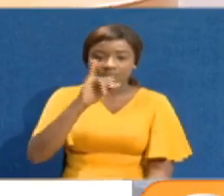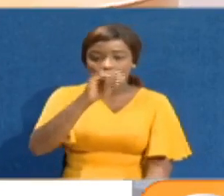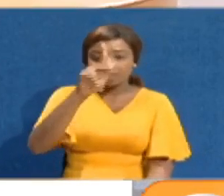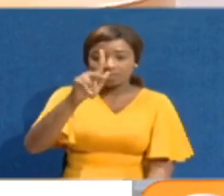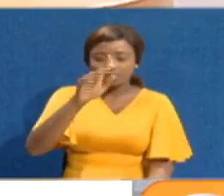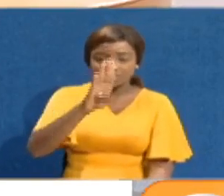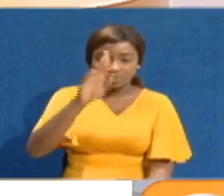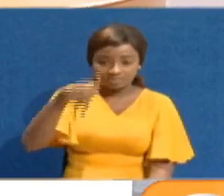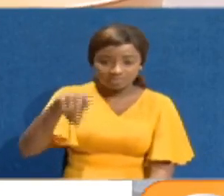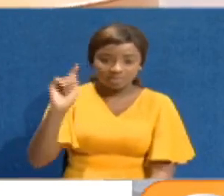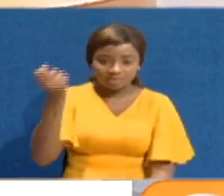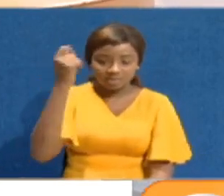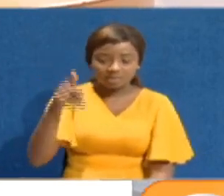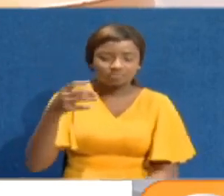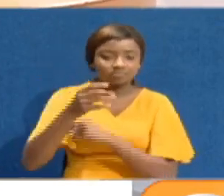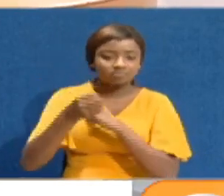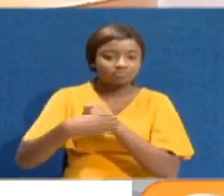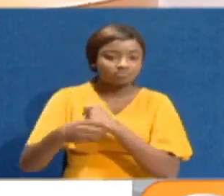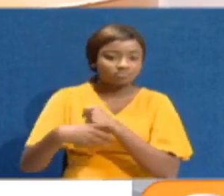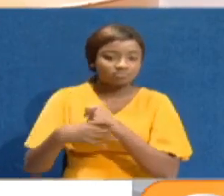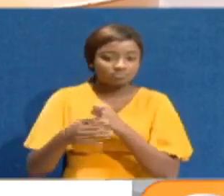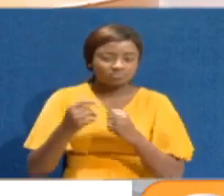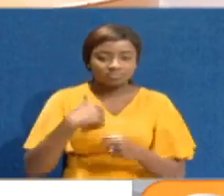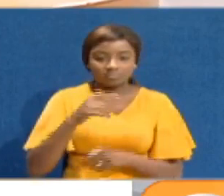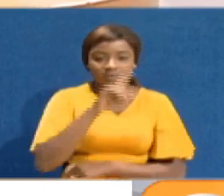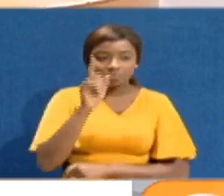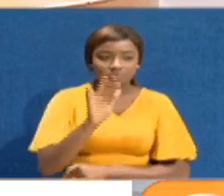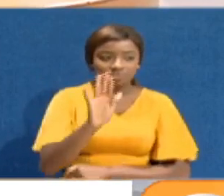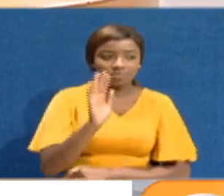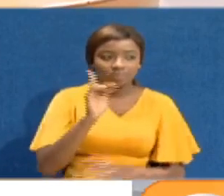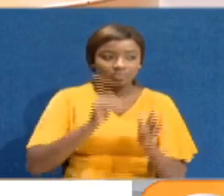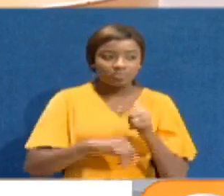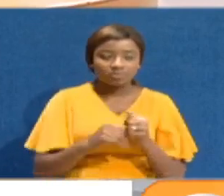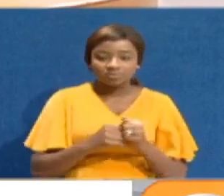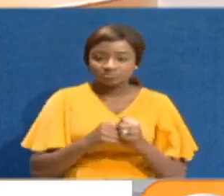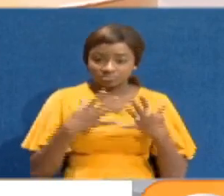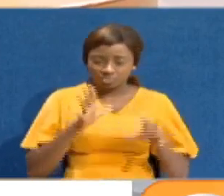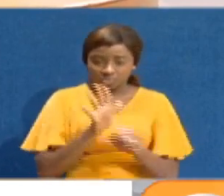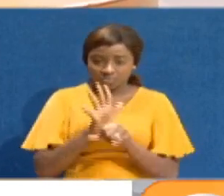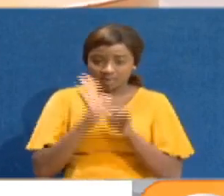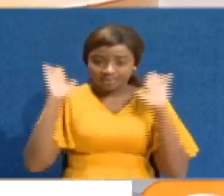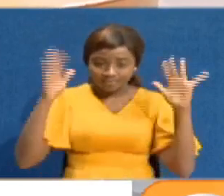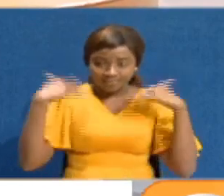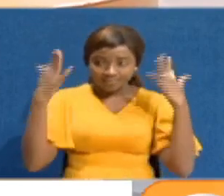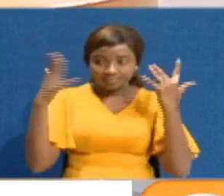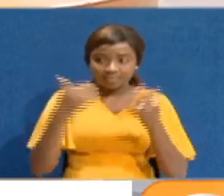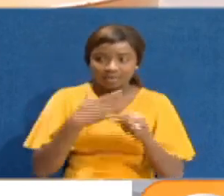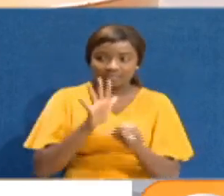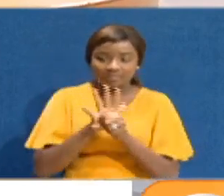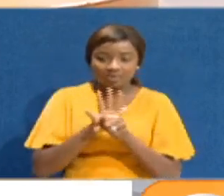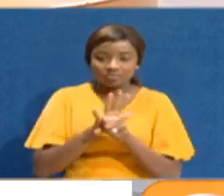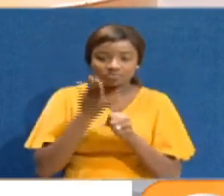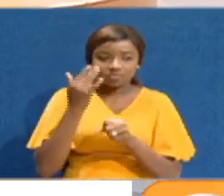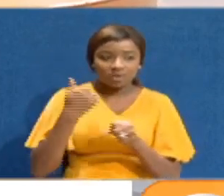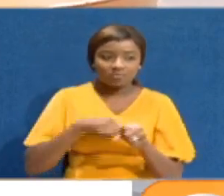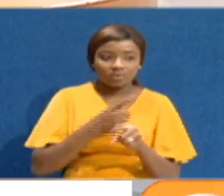Dr. Ari, thank you for speaking with us here tonight. My first Welcome. Question to you is, many worried about yet another loan adding to our